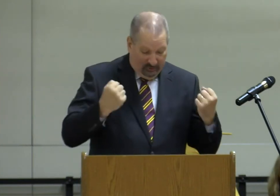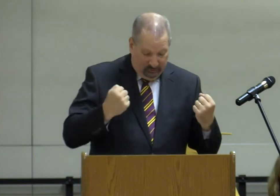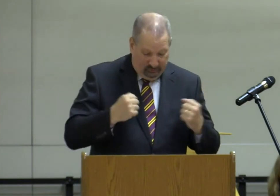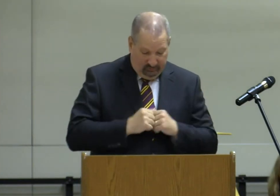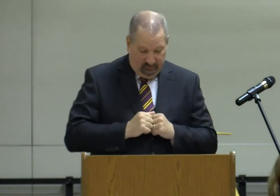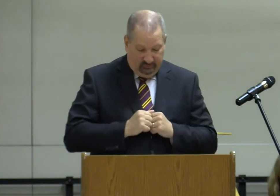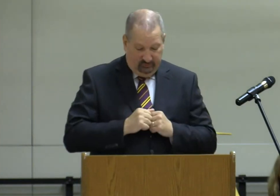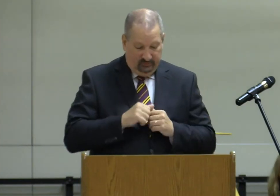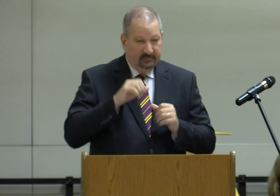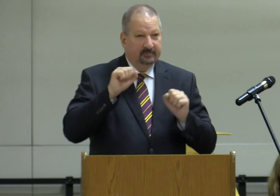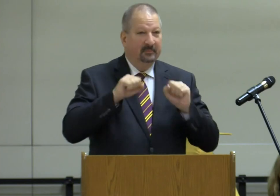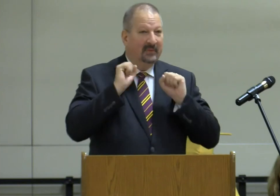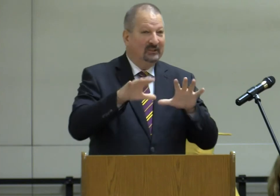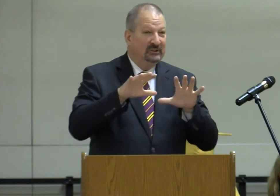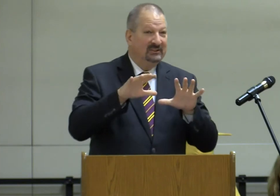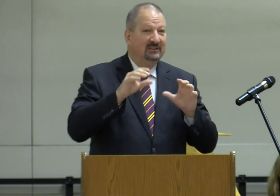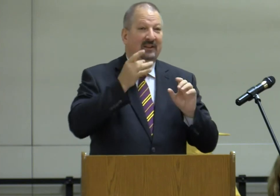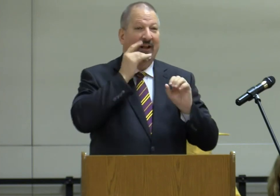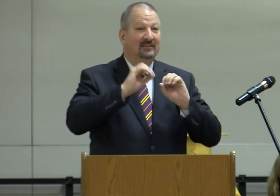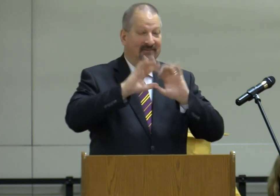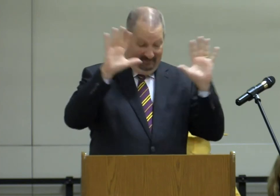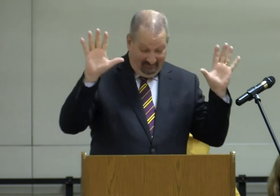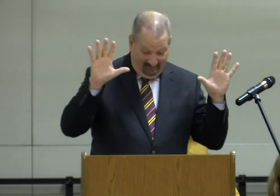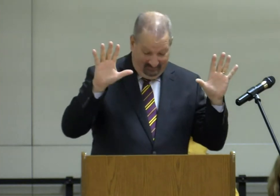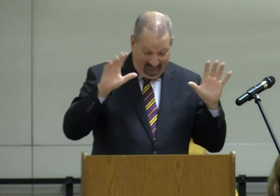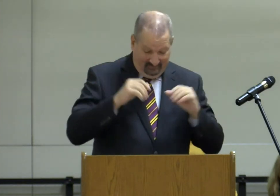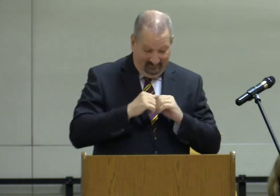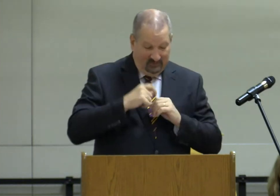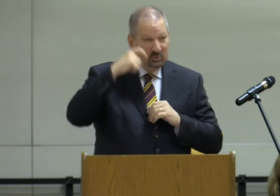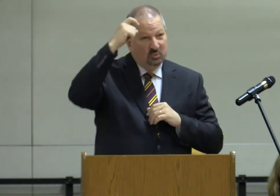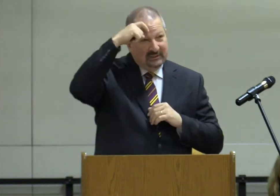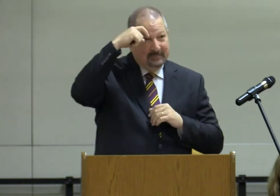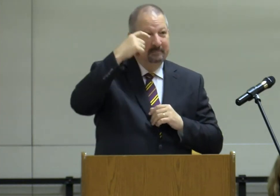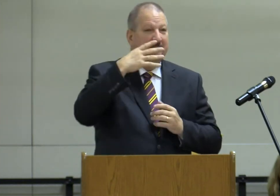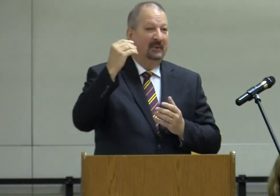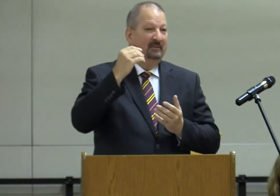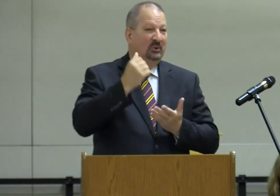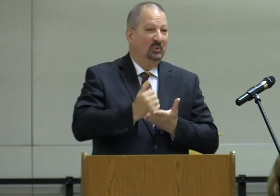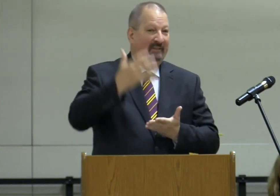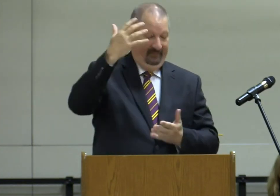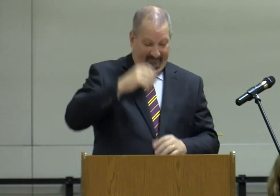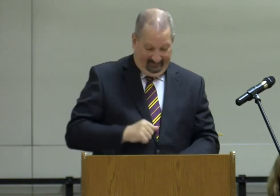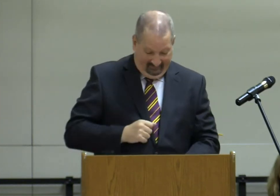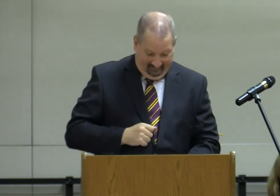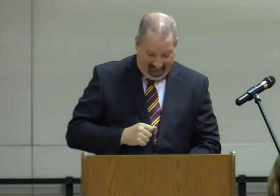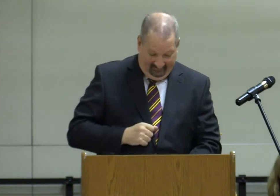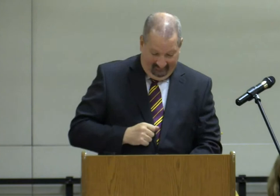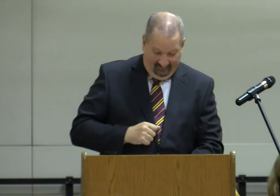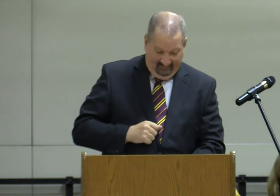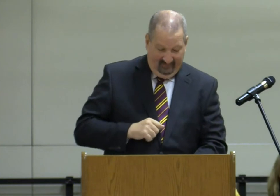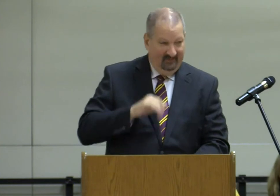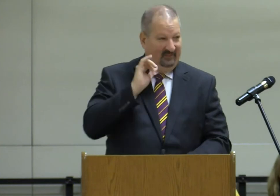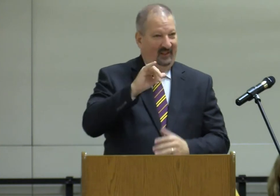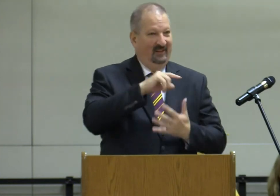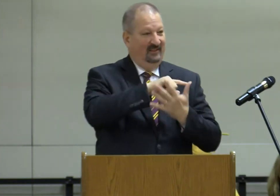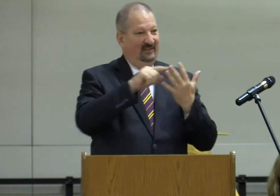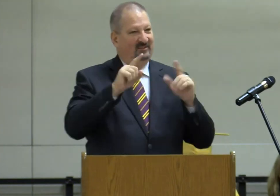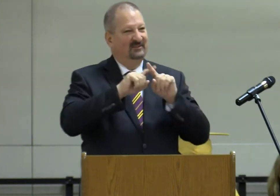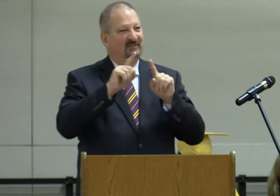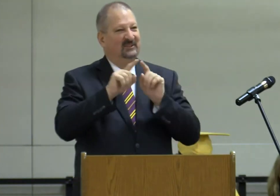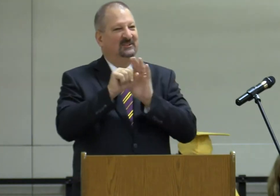compassion, courage, magic, illumination, wisdom, and wealth.